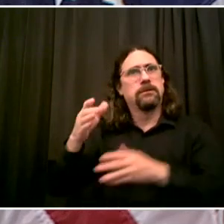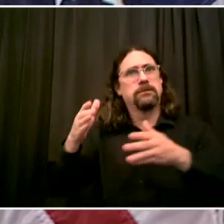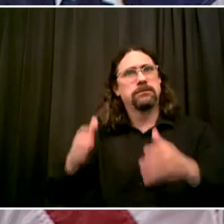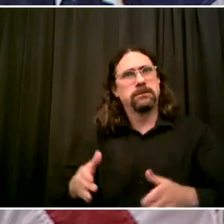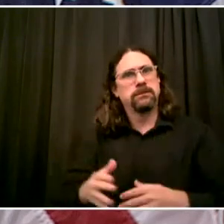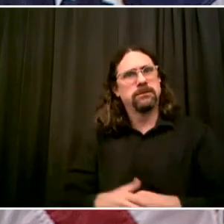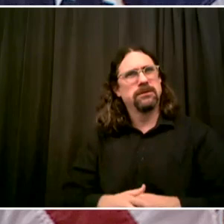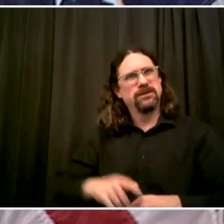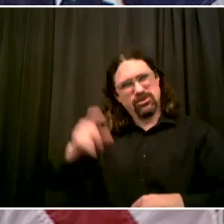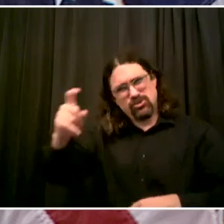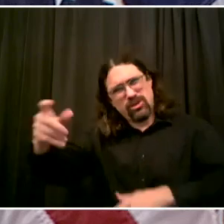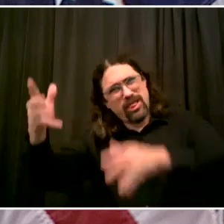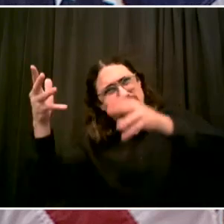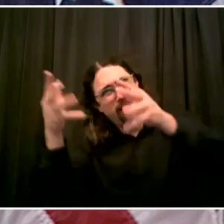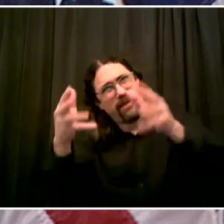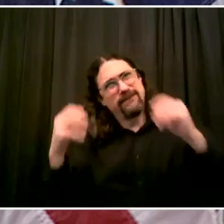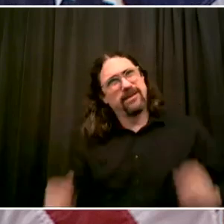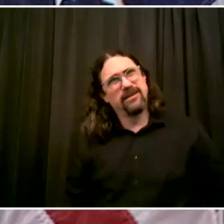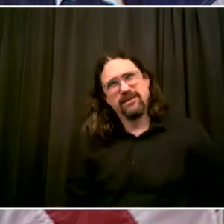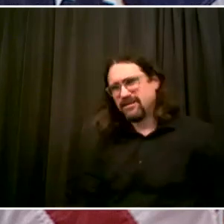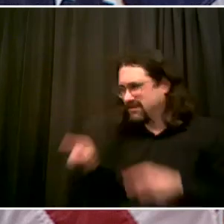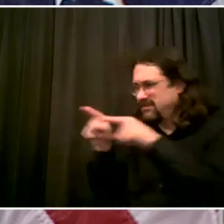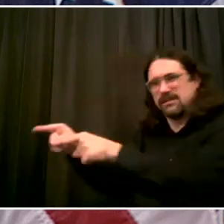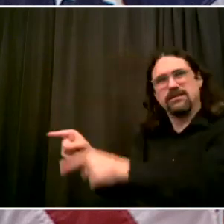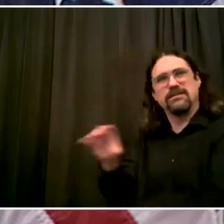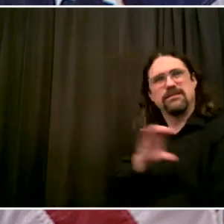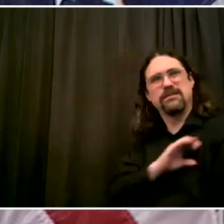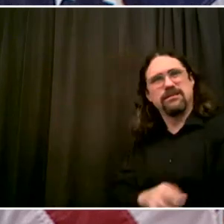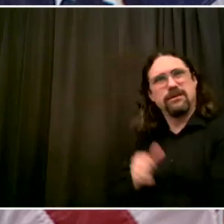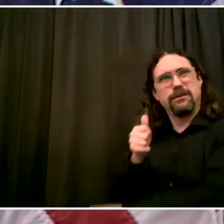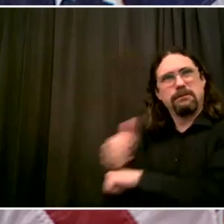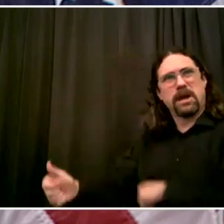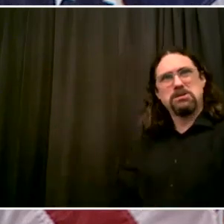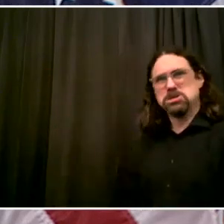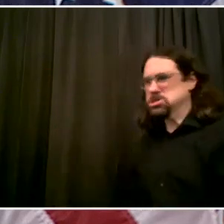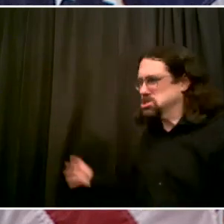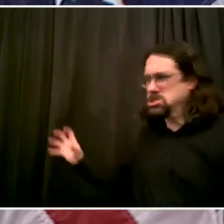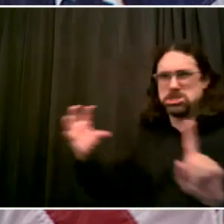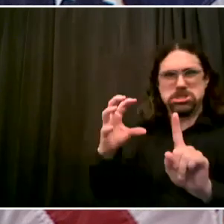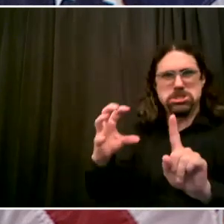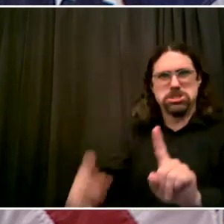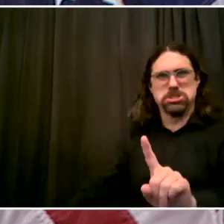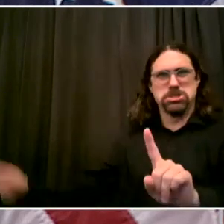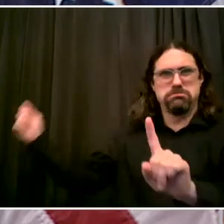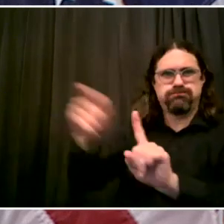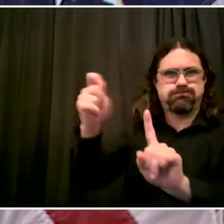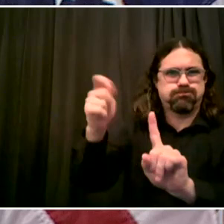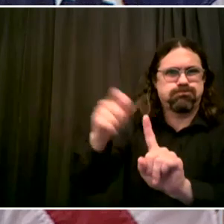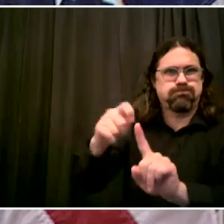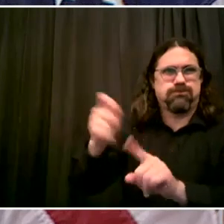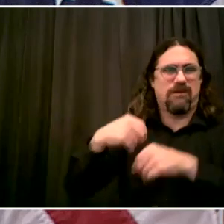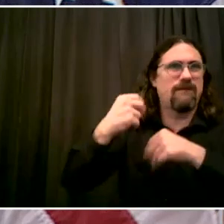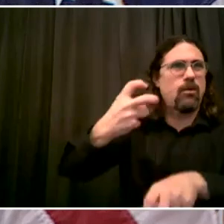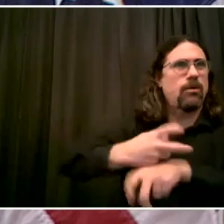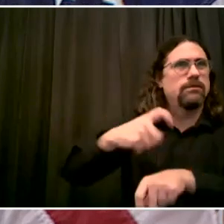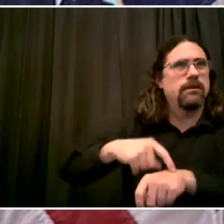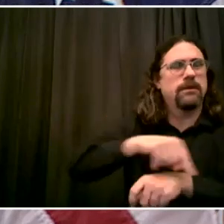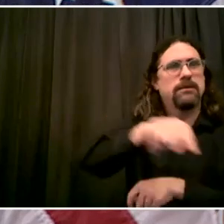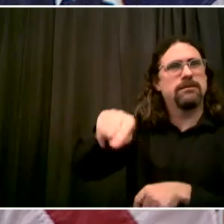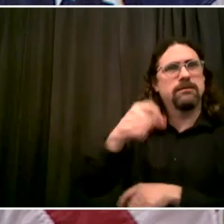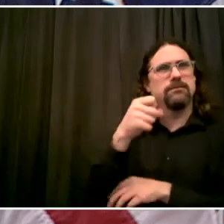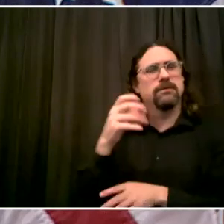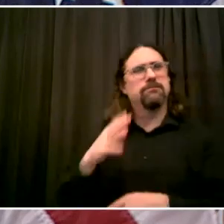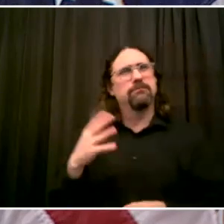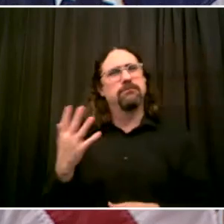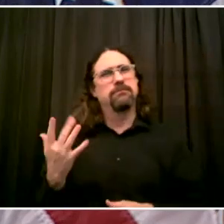it? Jake, I value what you're saying because I don't accept peaceful protesters being